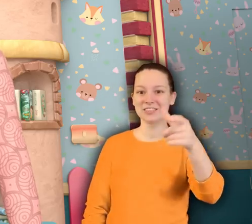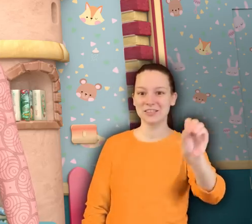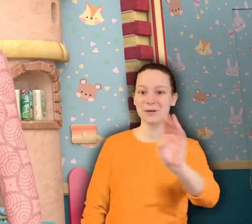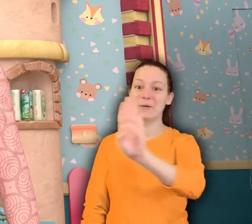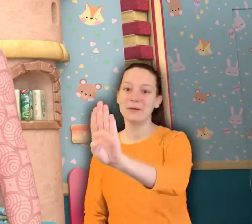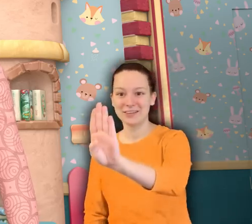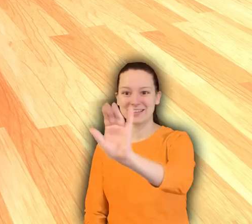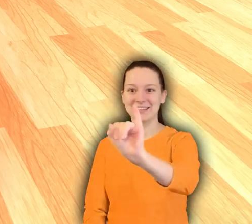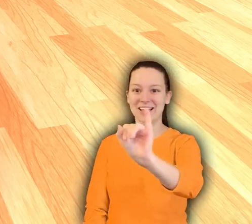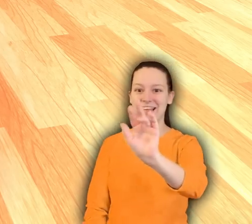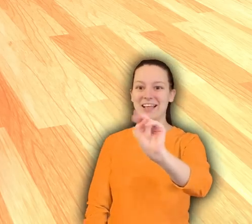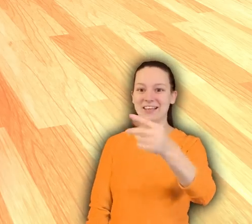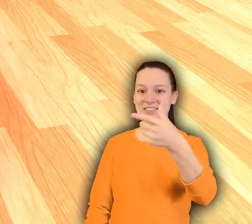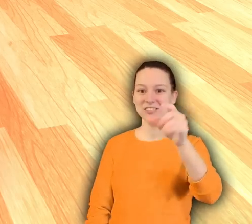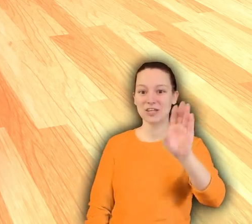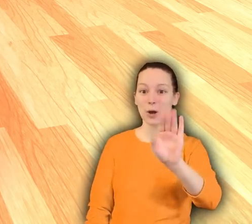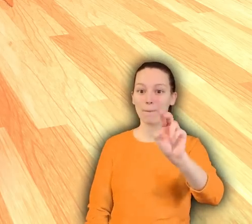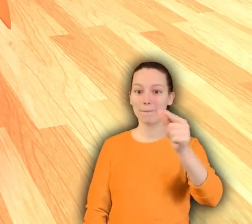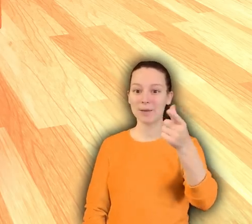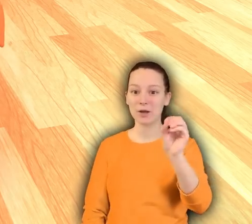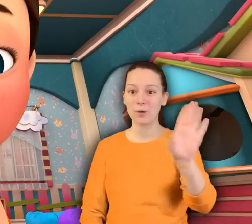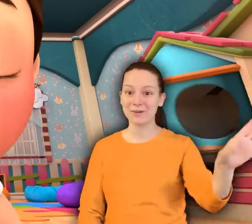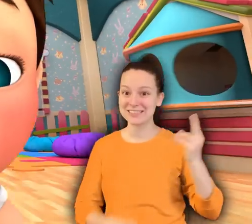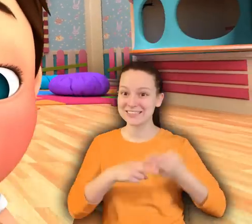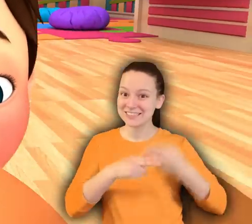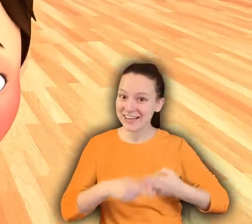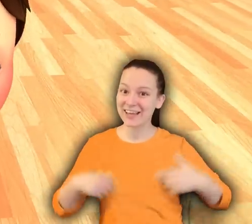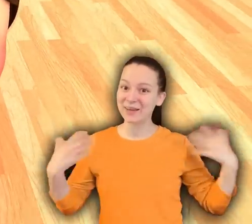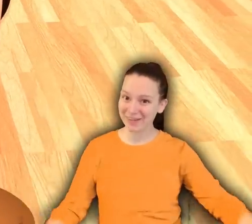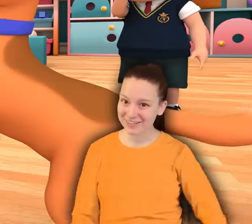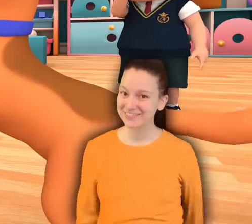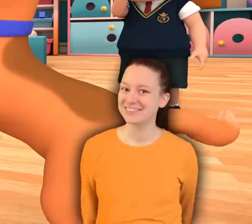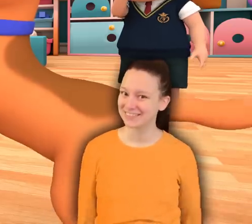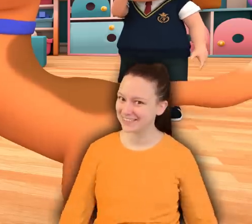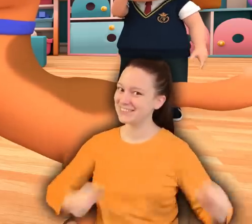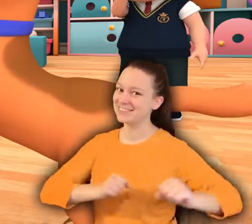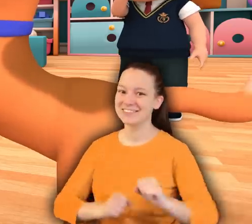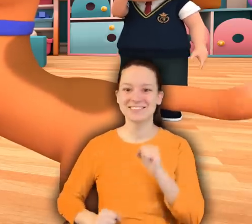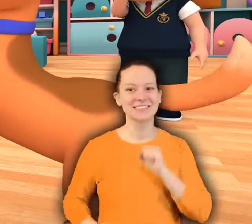b-i-n-g-o b-i-n-g-o and Bingo was his name-o